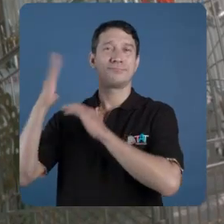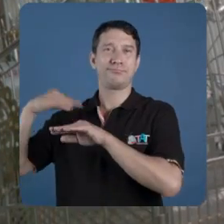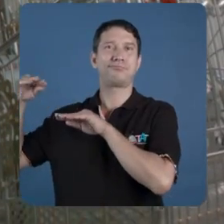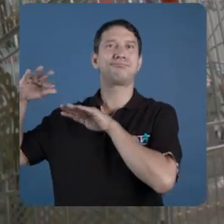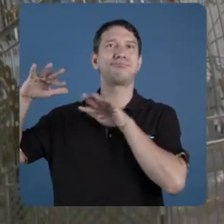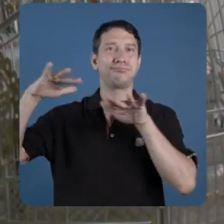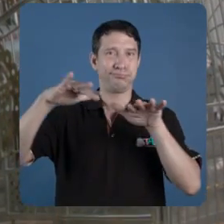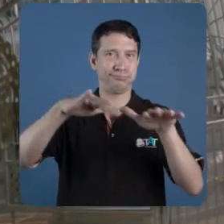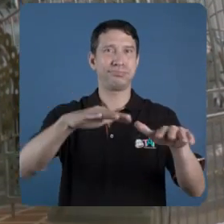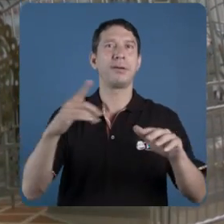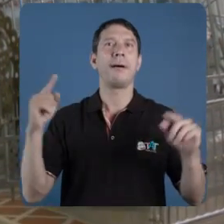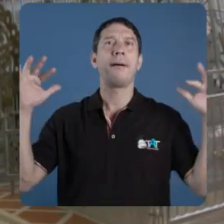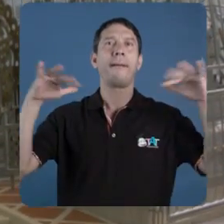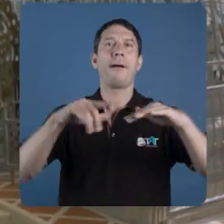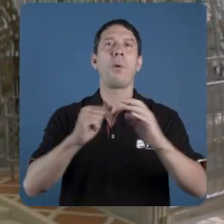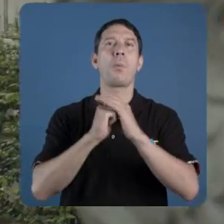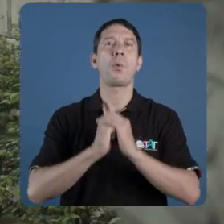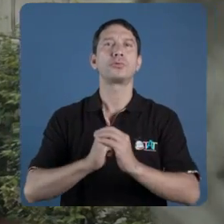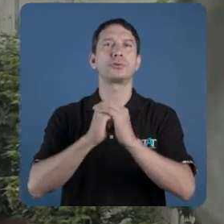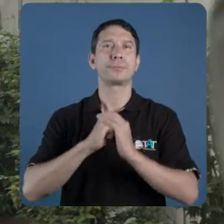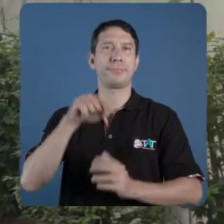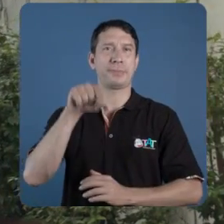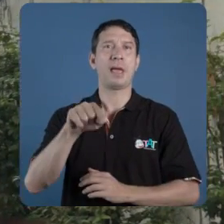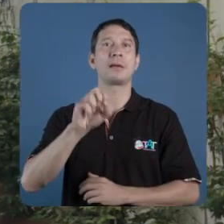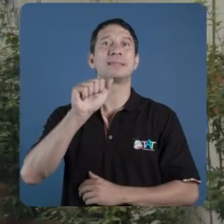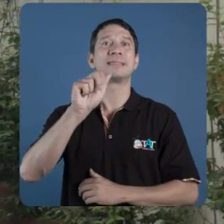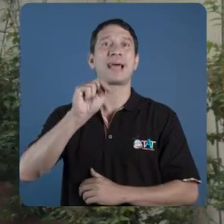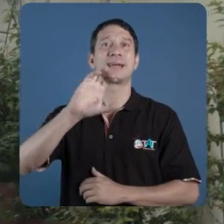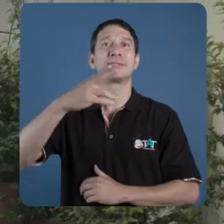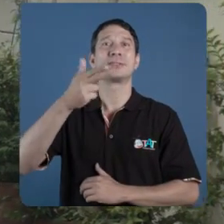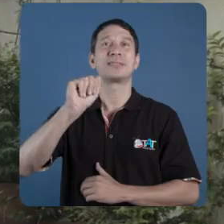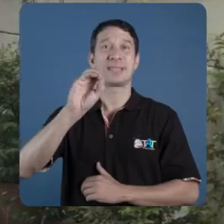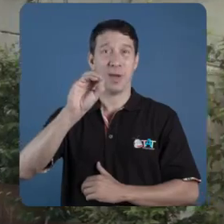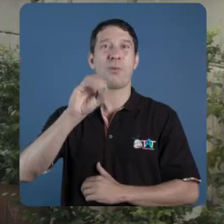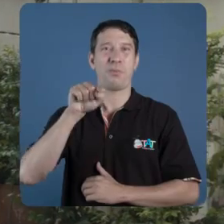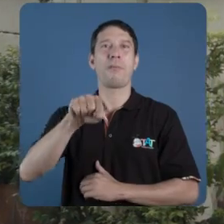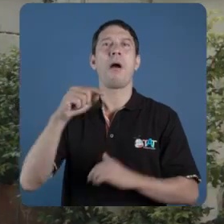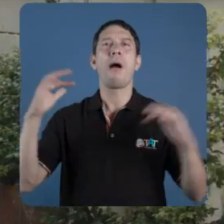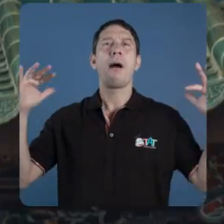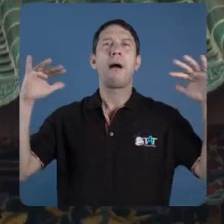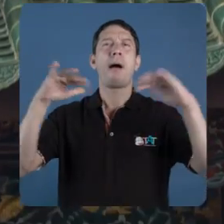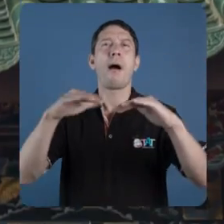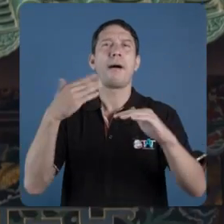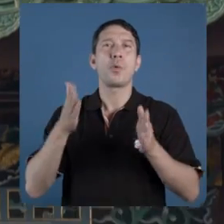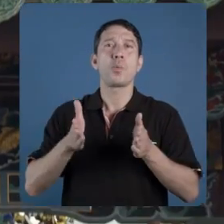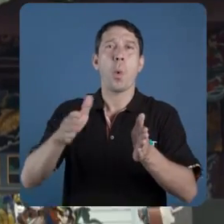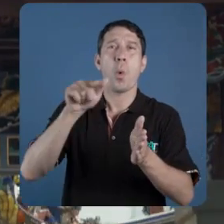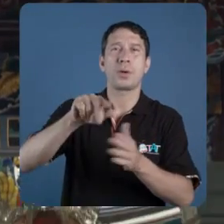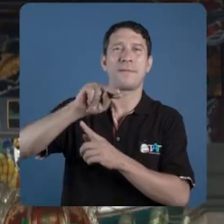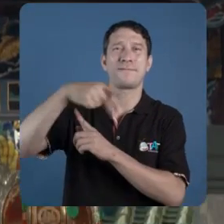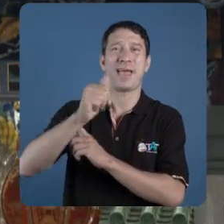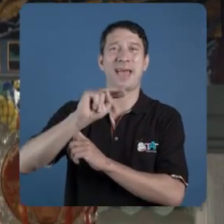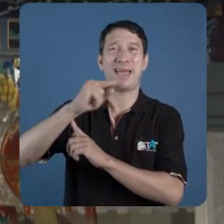Chinese transplants from other Straits port towns worshipped at this shrine, San Jiao Sang Tam, built on Phang Nga Road in the